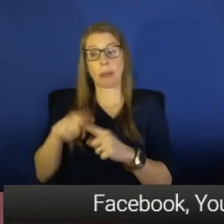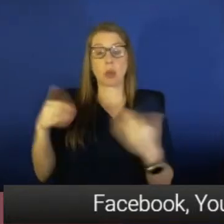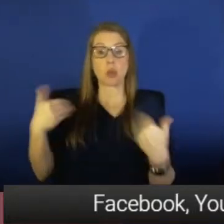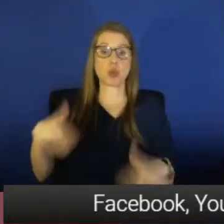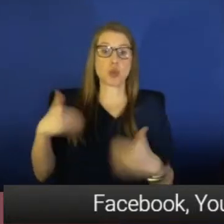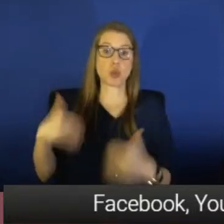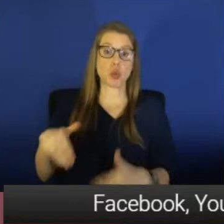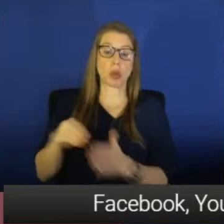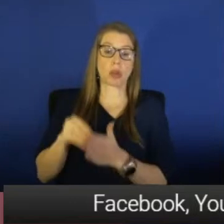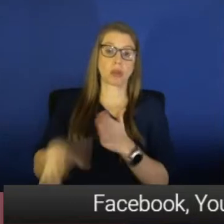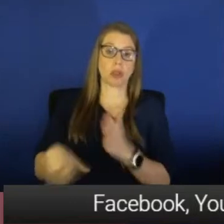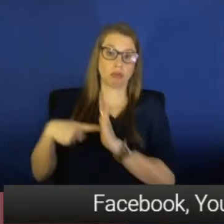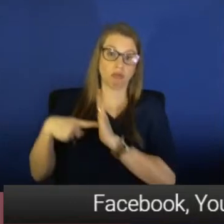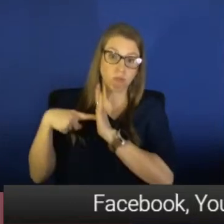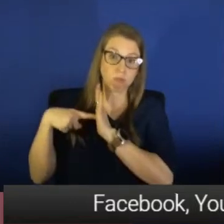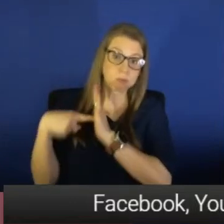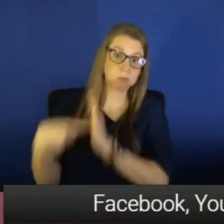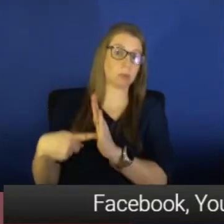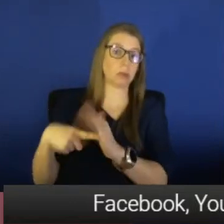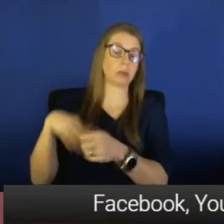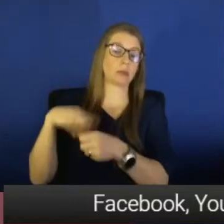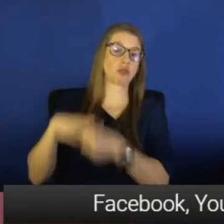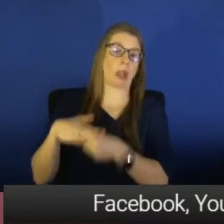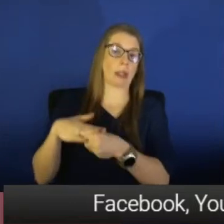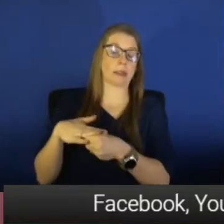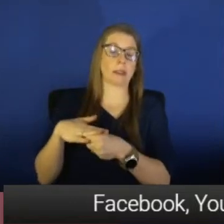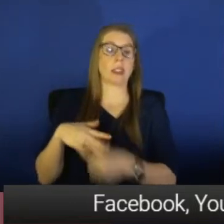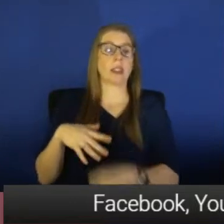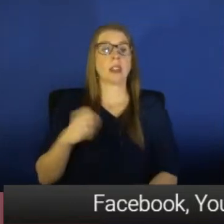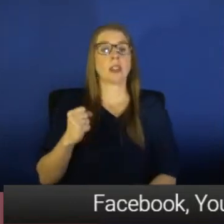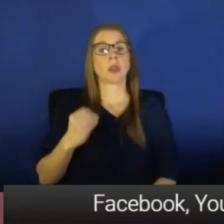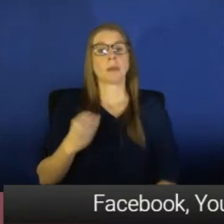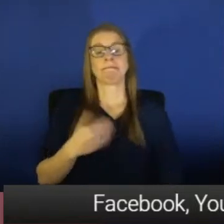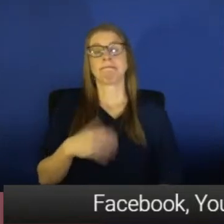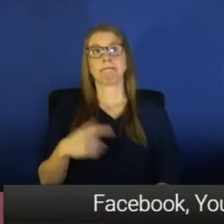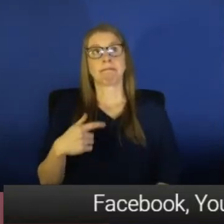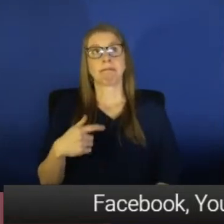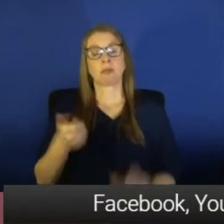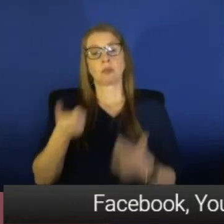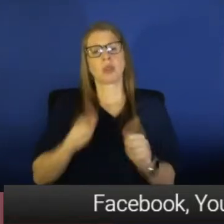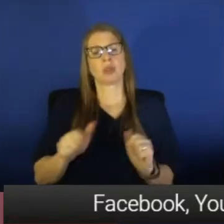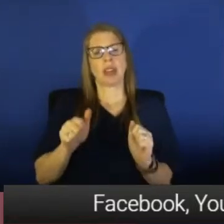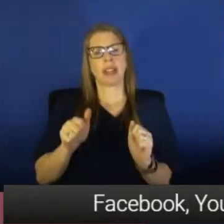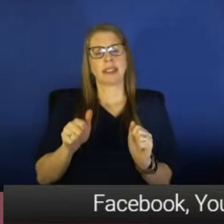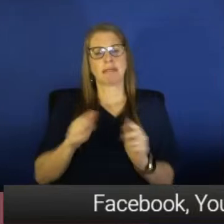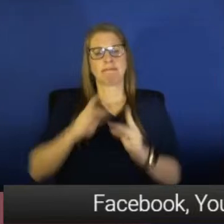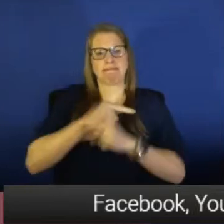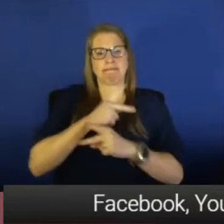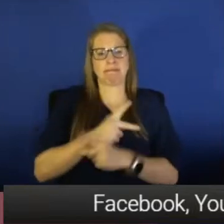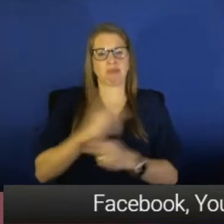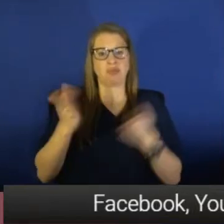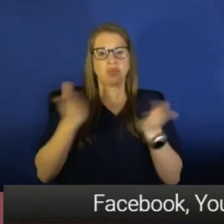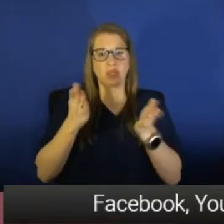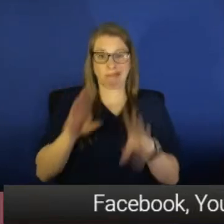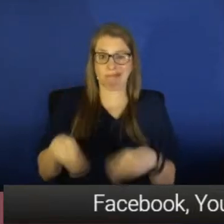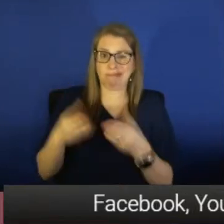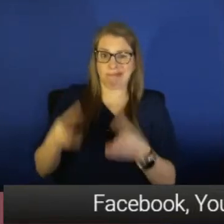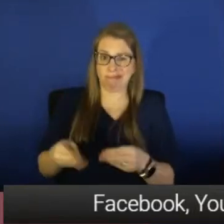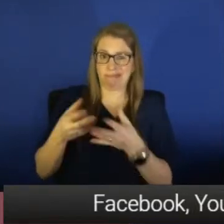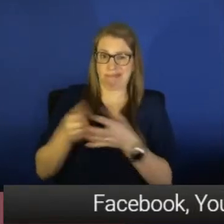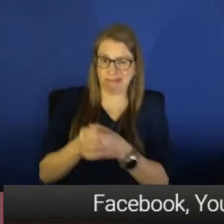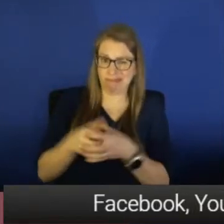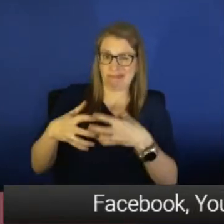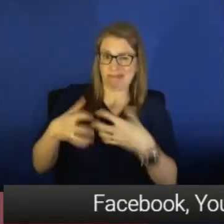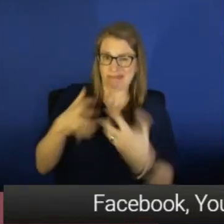through students. And so it's been a very big focus for us to try and figure out how to expand our services, our resources, taking